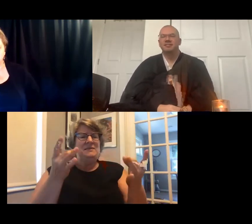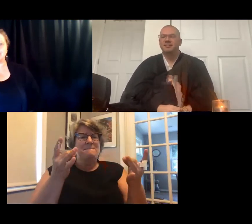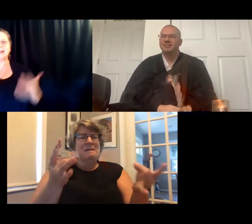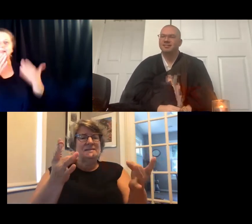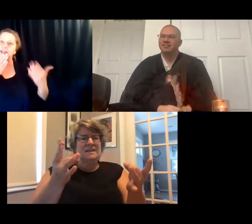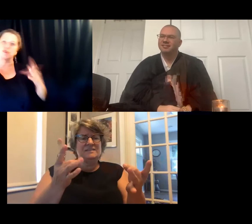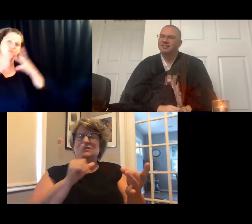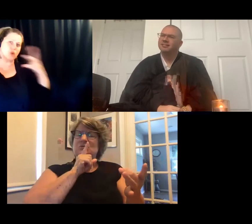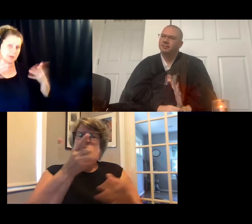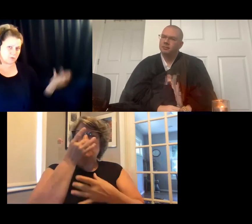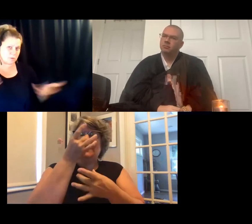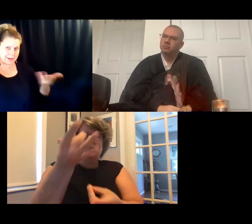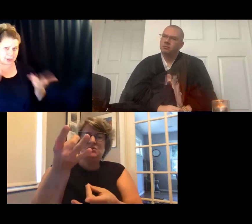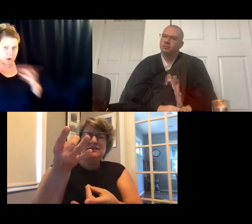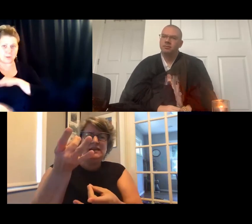this morning.